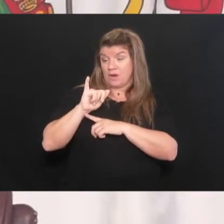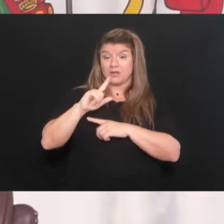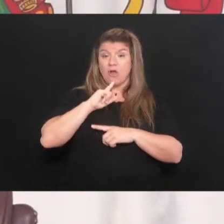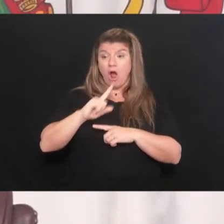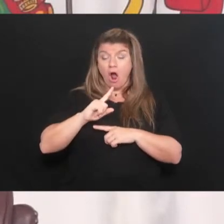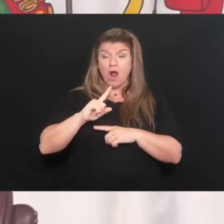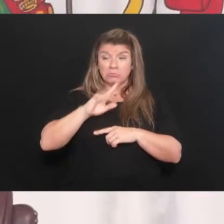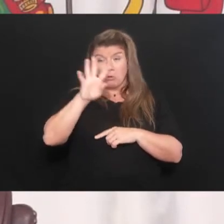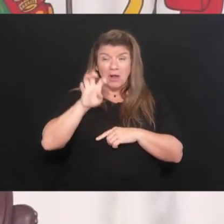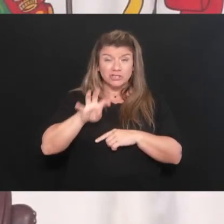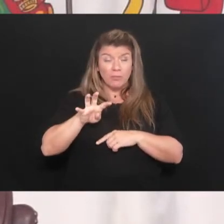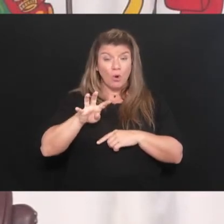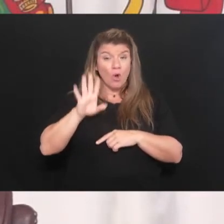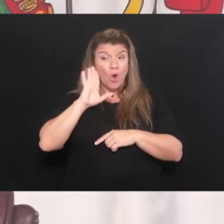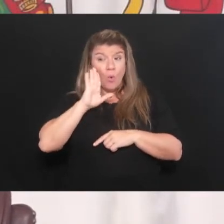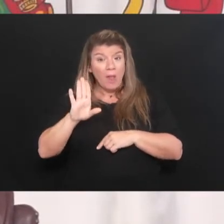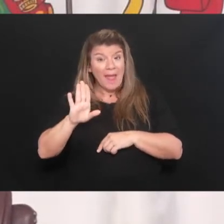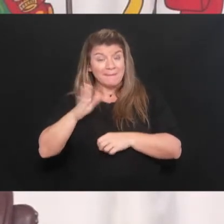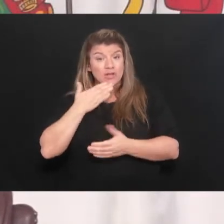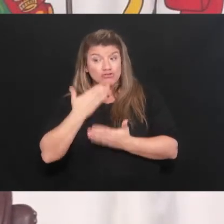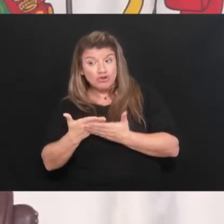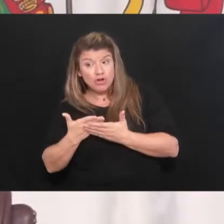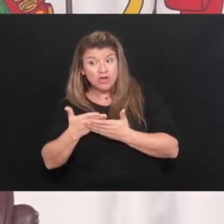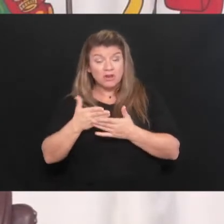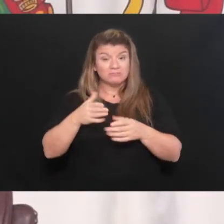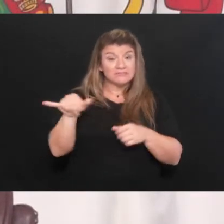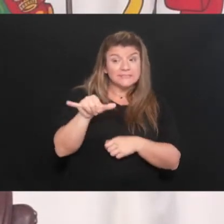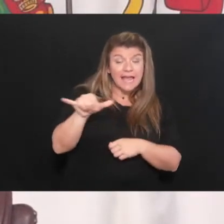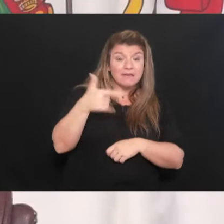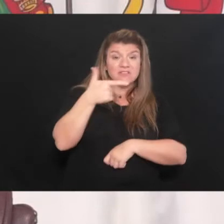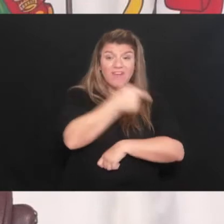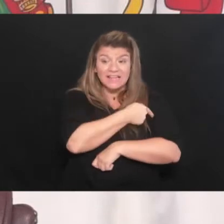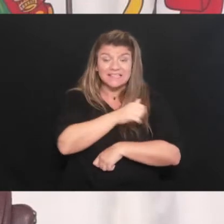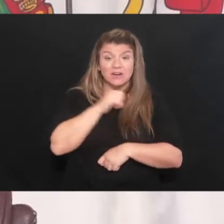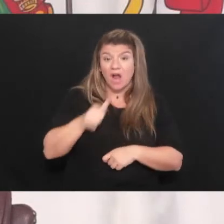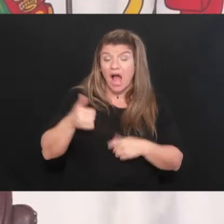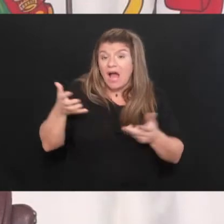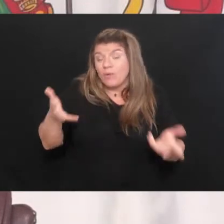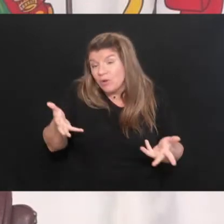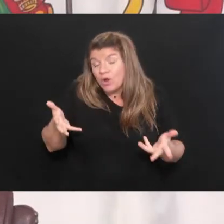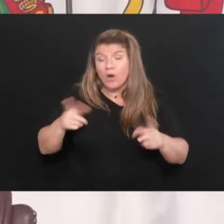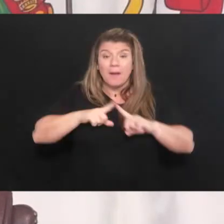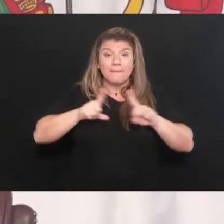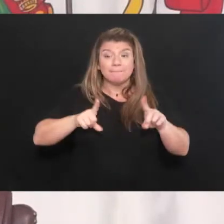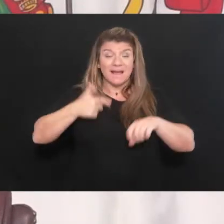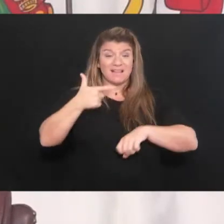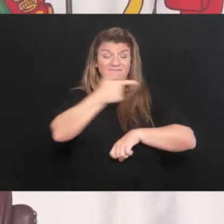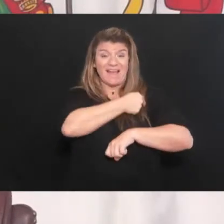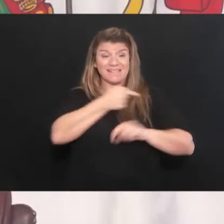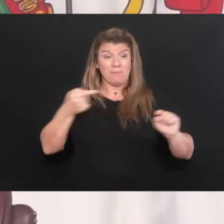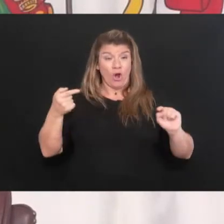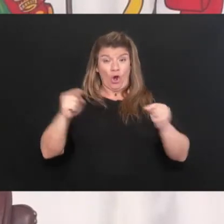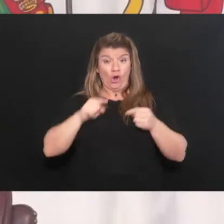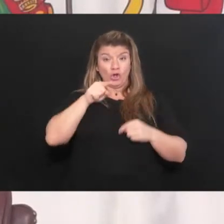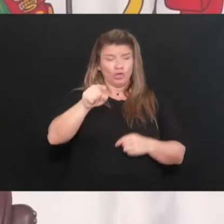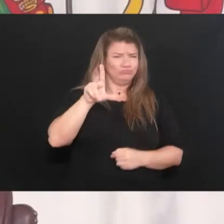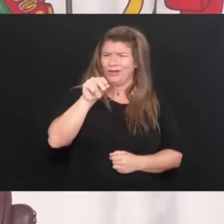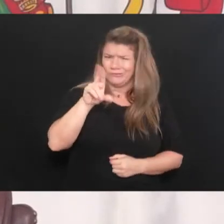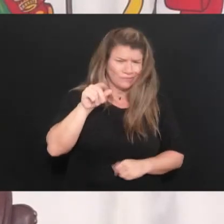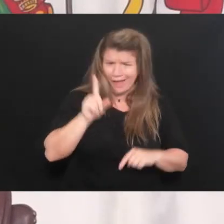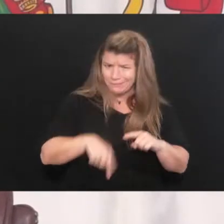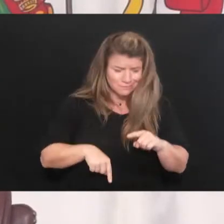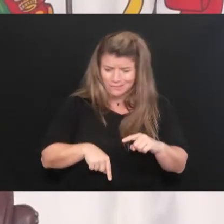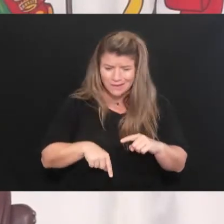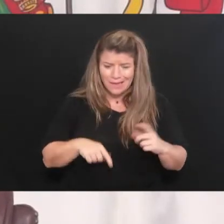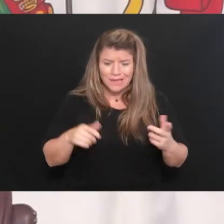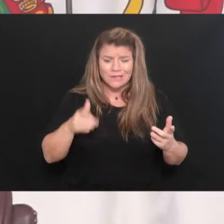whether or not they're going to be as good as the vaccine or not, but the vaccine cannot hurt you, for crying out loud.